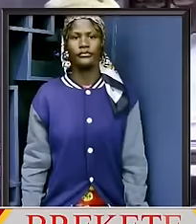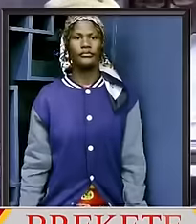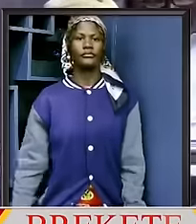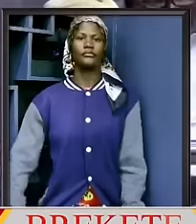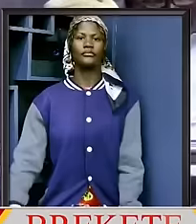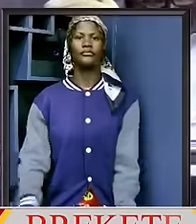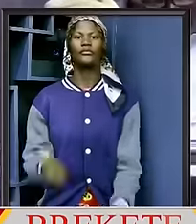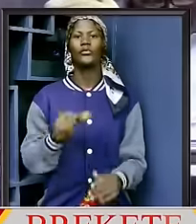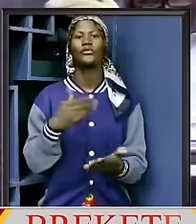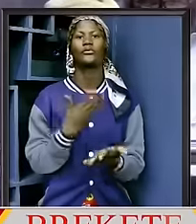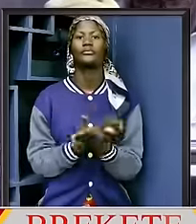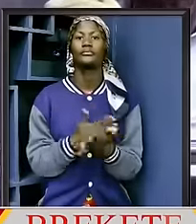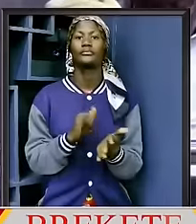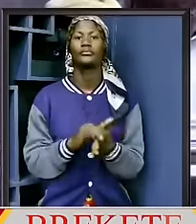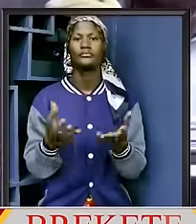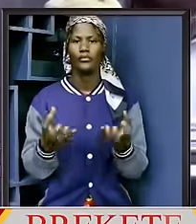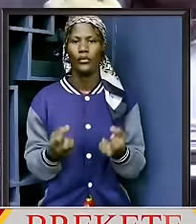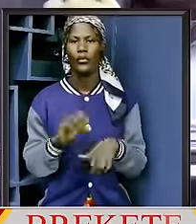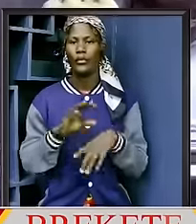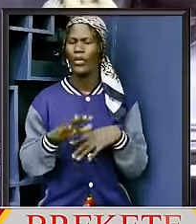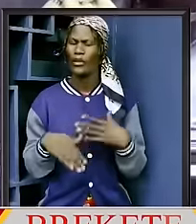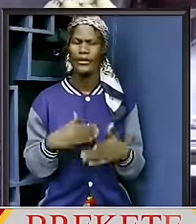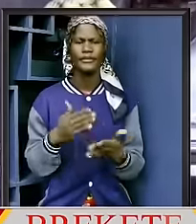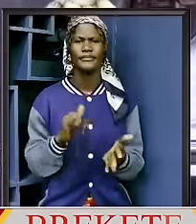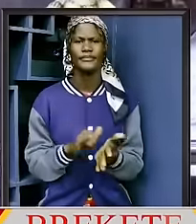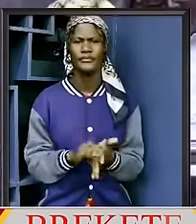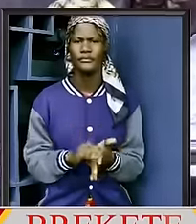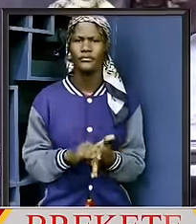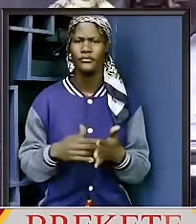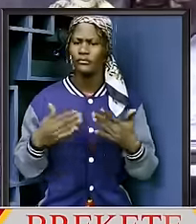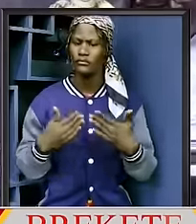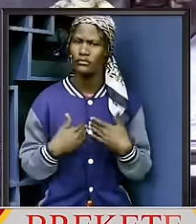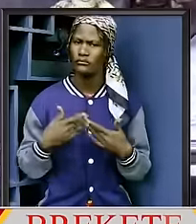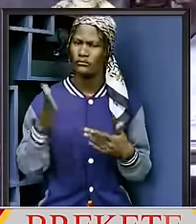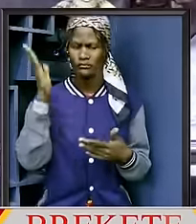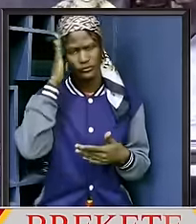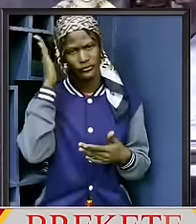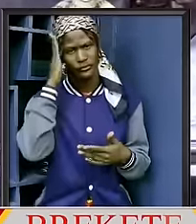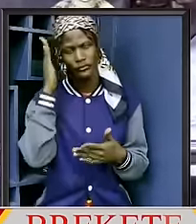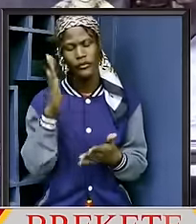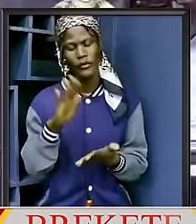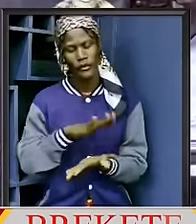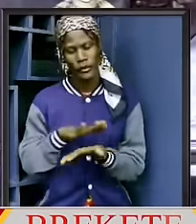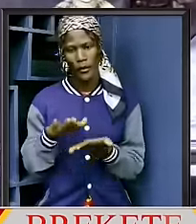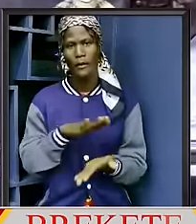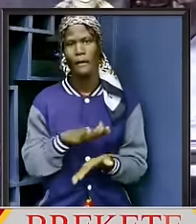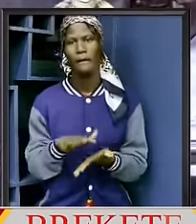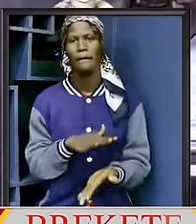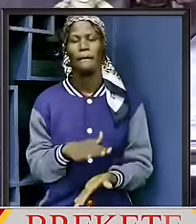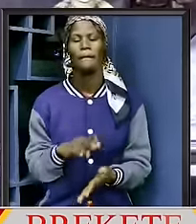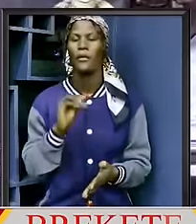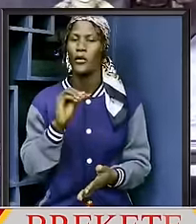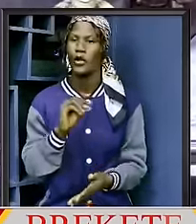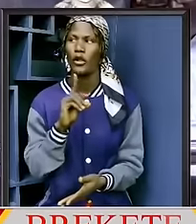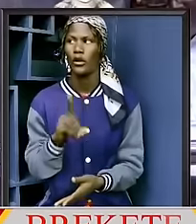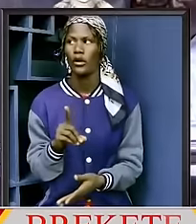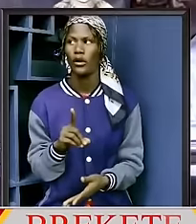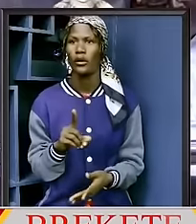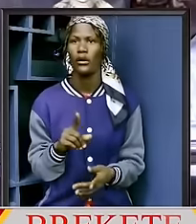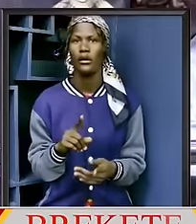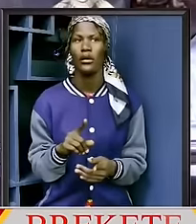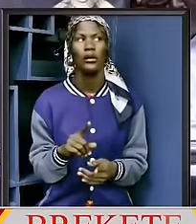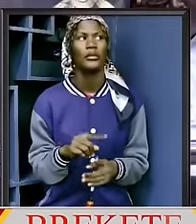collect, anyone that is remaining, let us know. So we'll balance the equation. He said, okay. But me, I'm sure he's